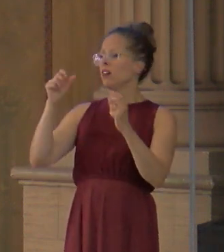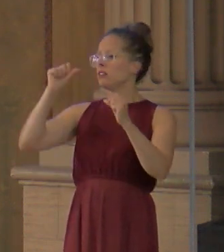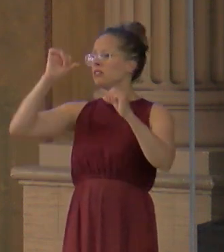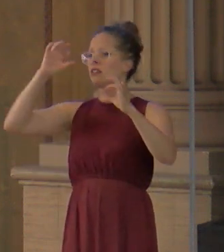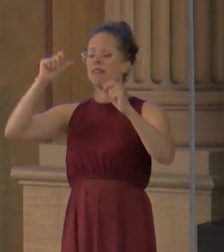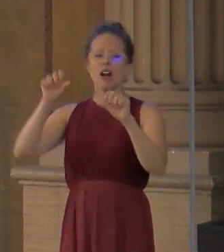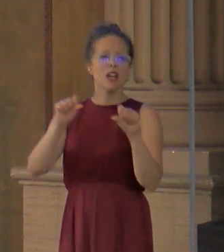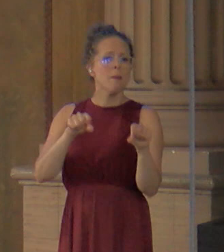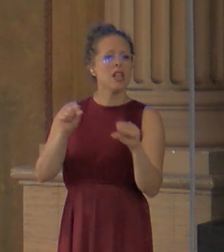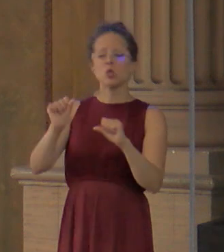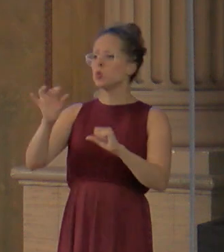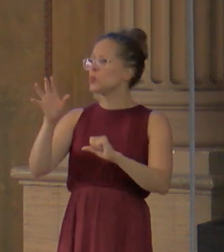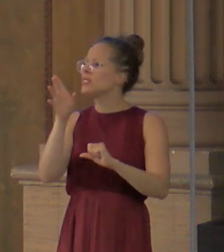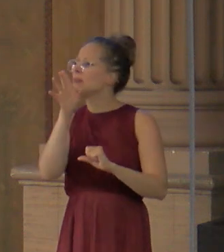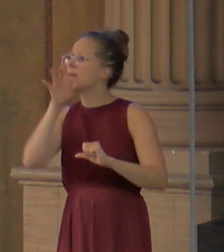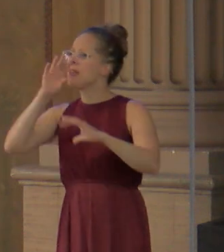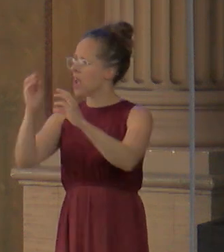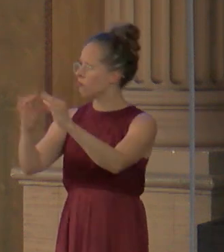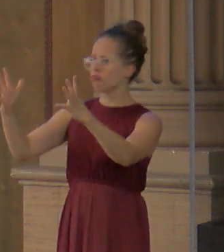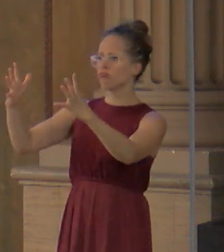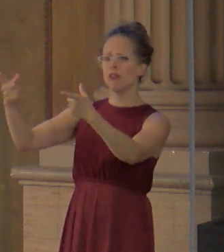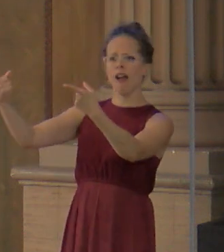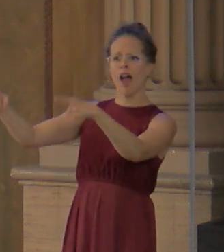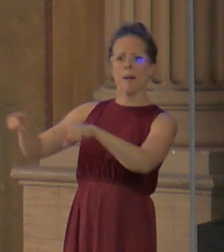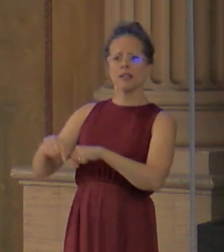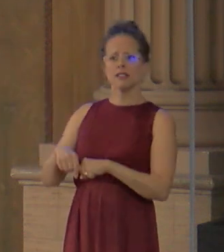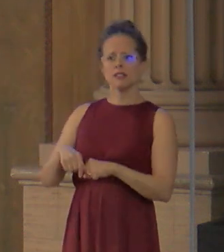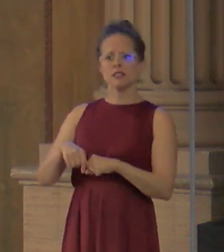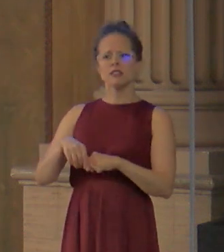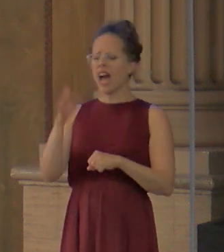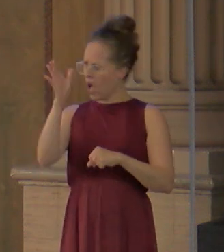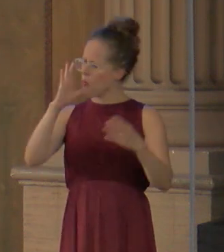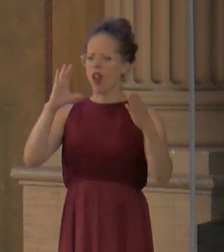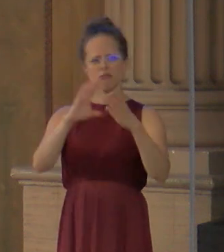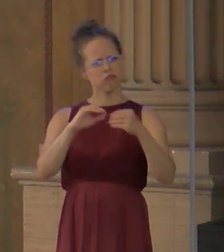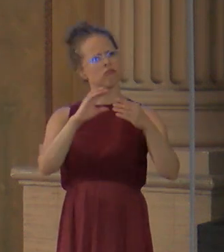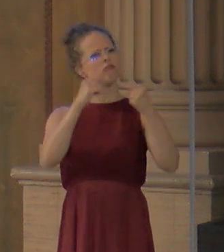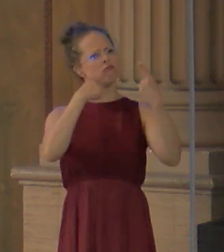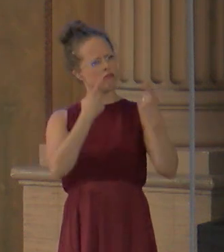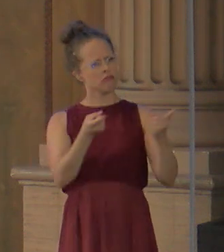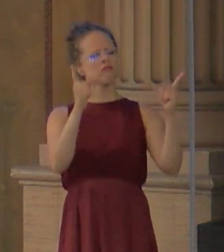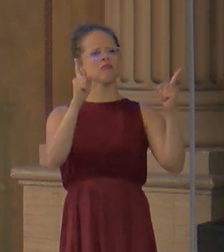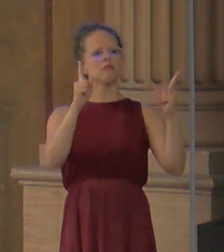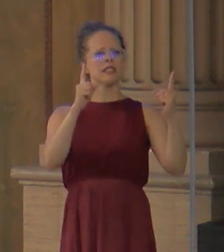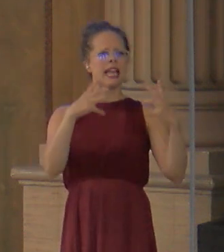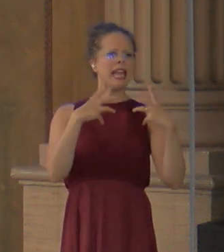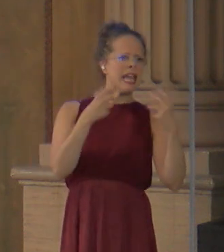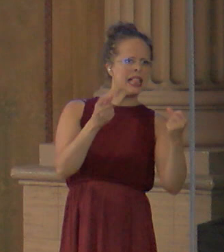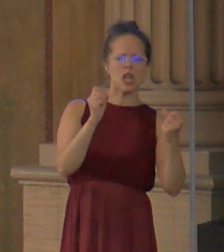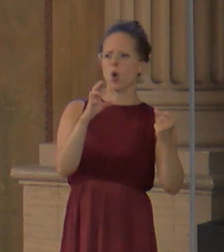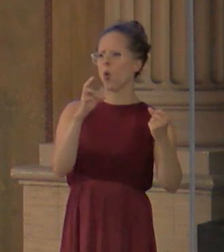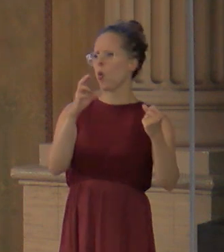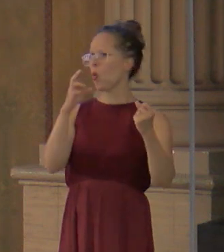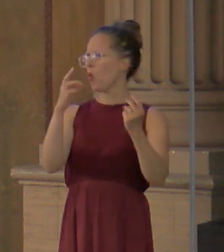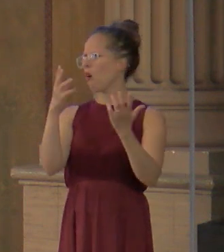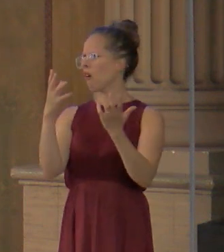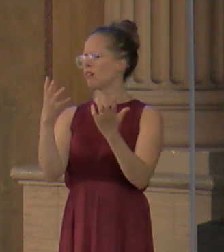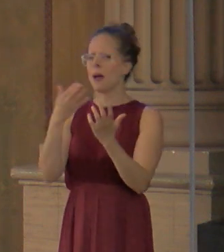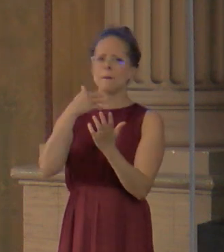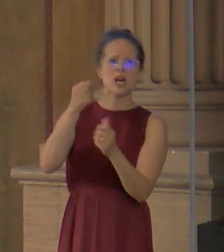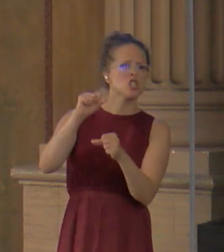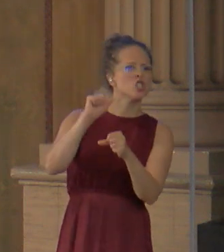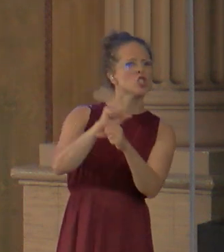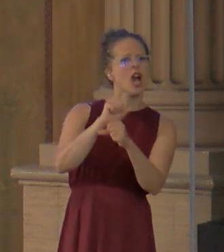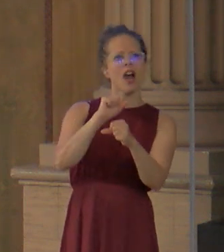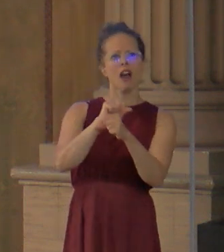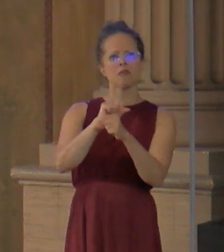into existence, like a better job or financial prosperity or some kind of physical healing. That's important because there is a